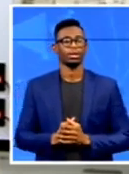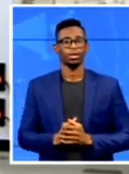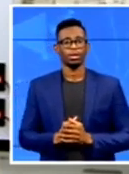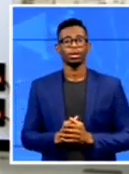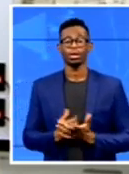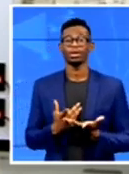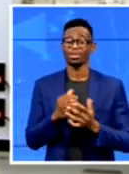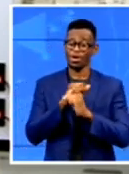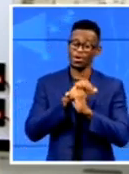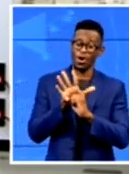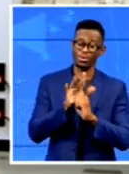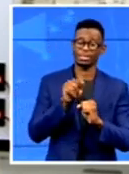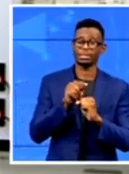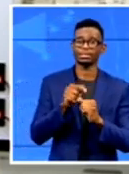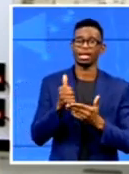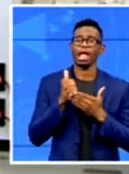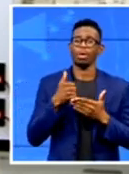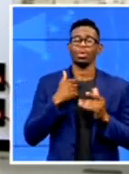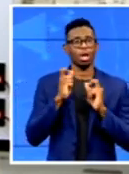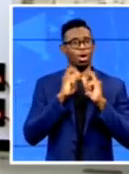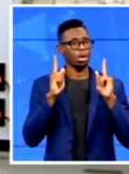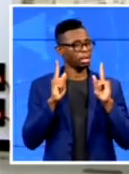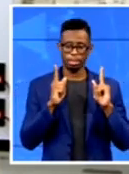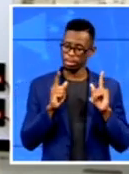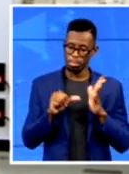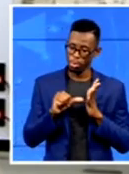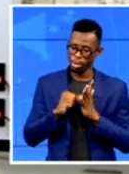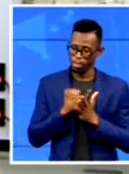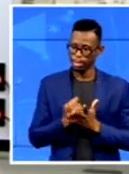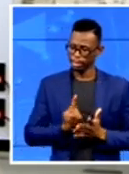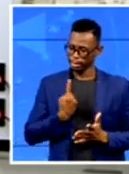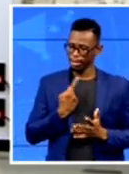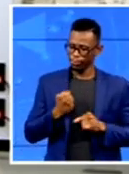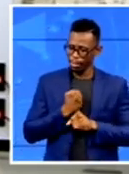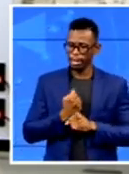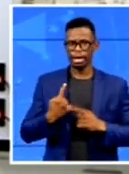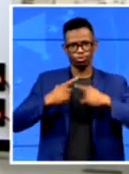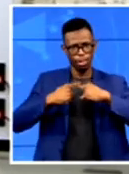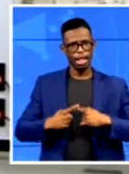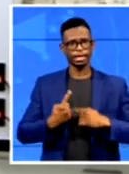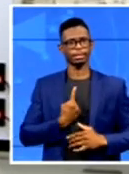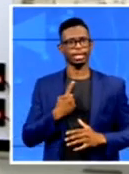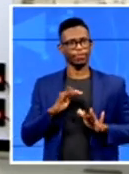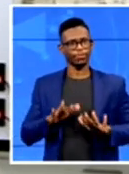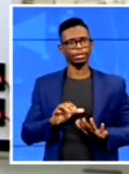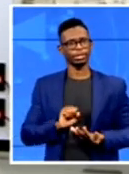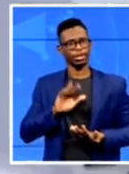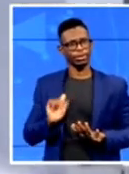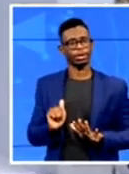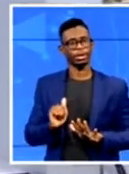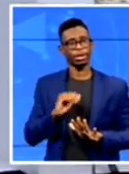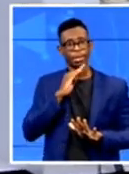why the whole idea of localization, I think, is quite important. Africa needs to be able to look after